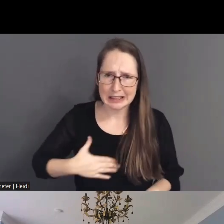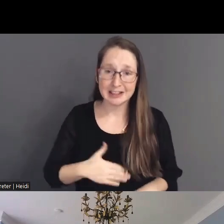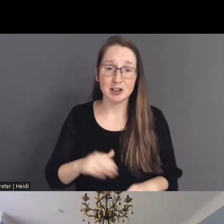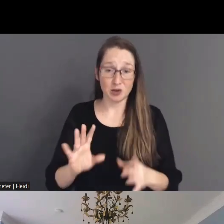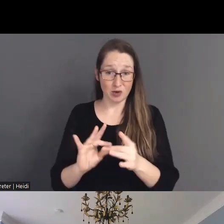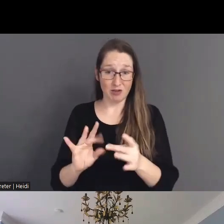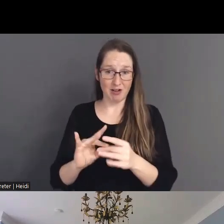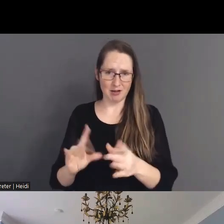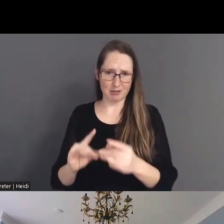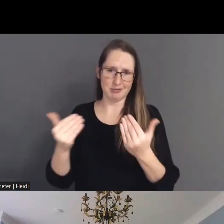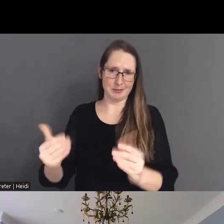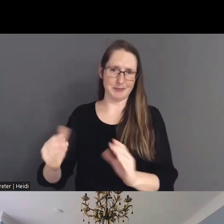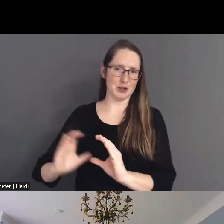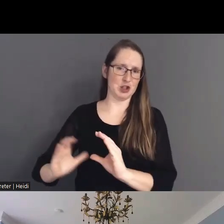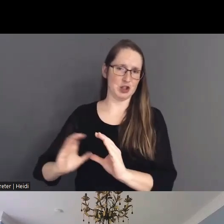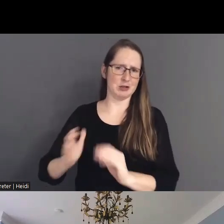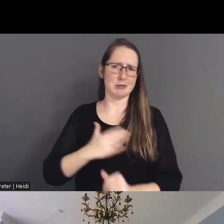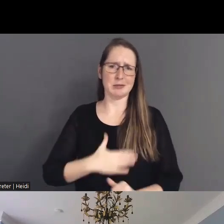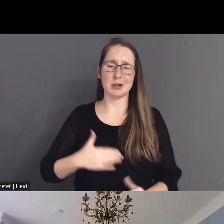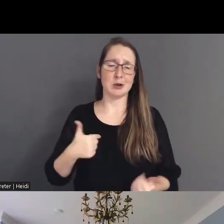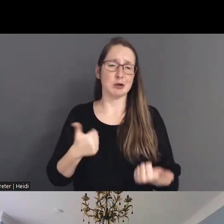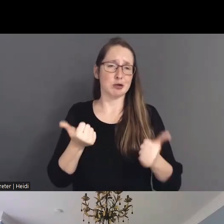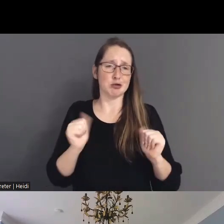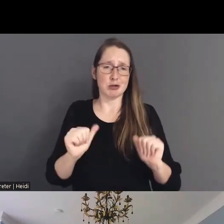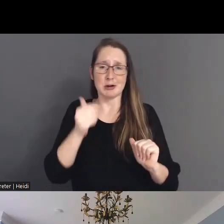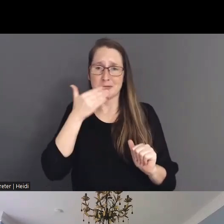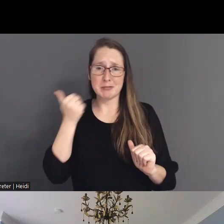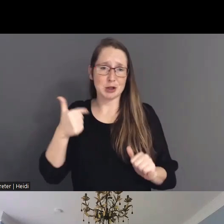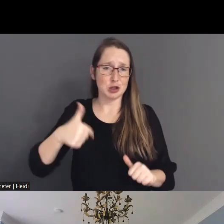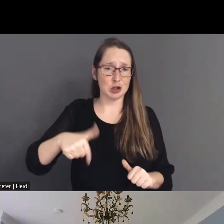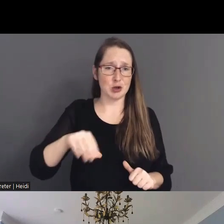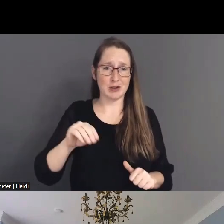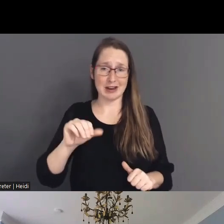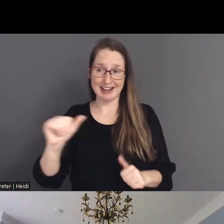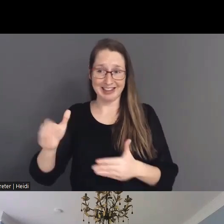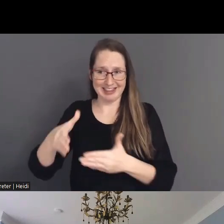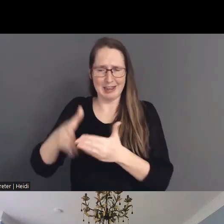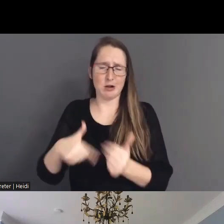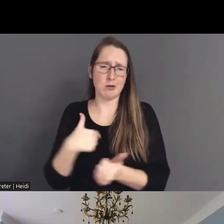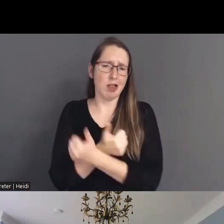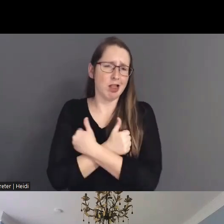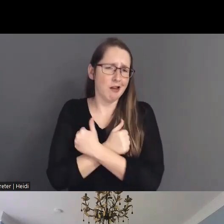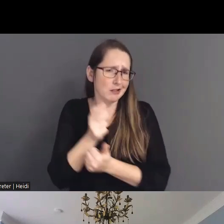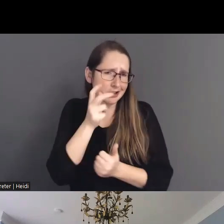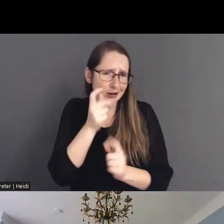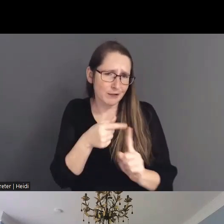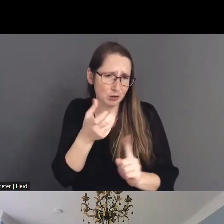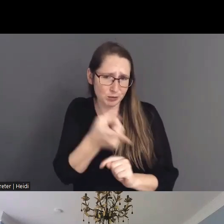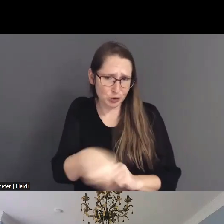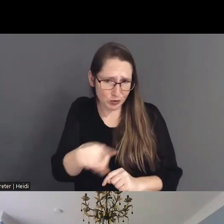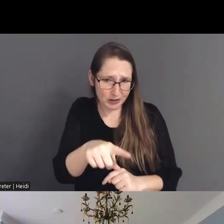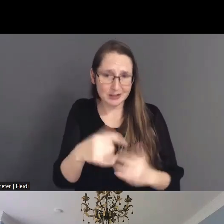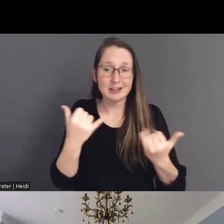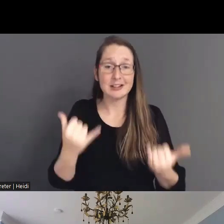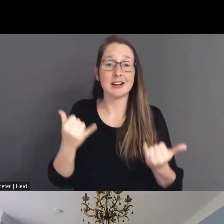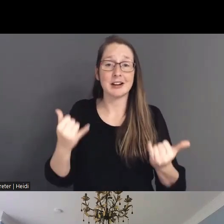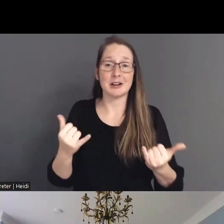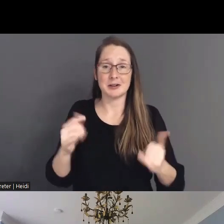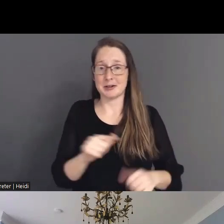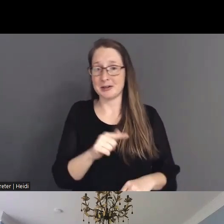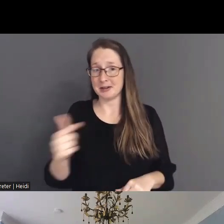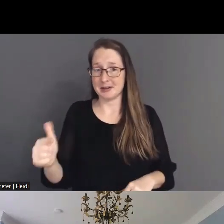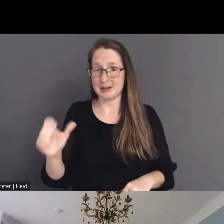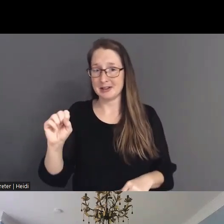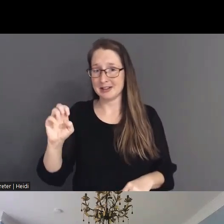comments in the chat. We will do our best to do a Q&A at the end, and we love hearing from you. And with that, I'll turn this over to